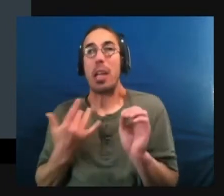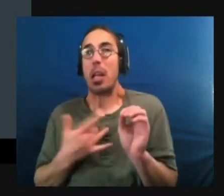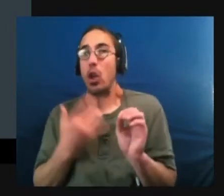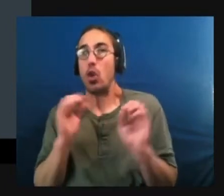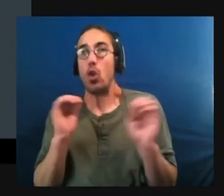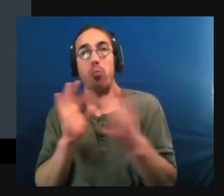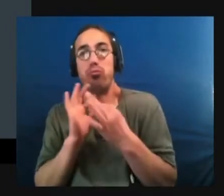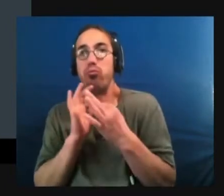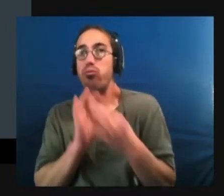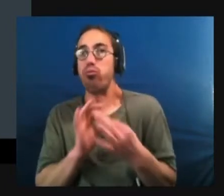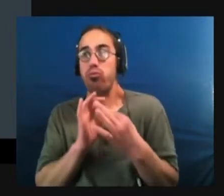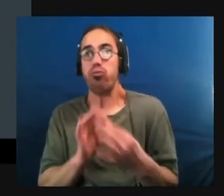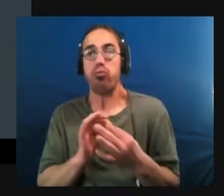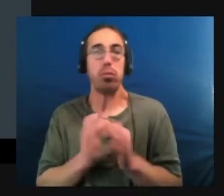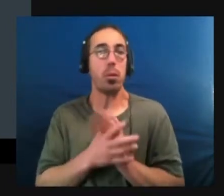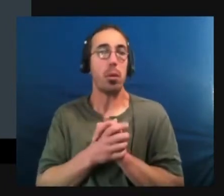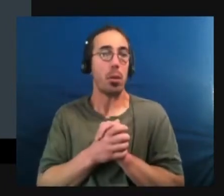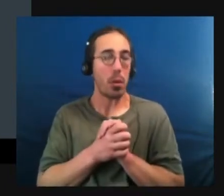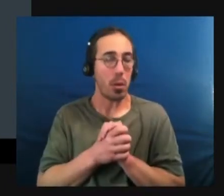instrument.